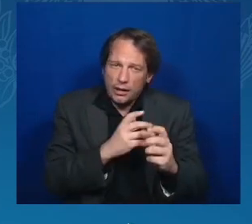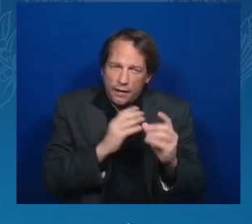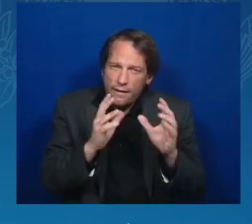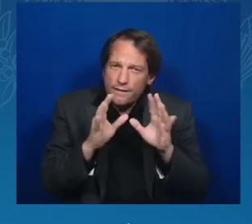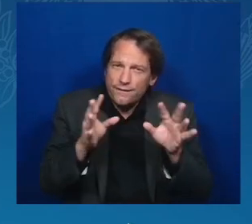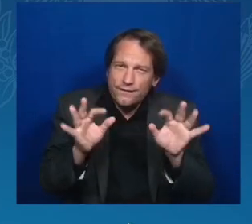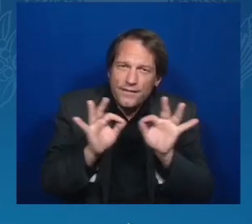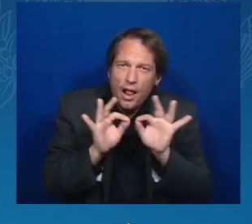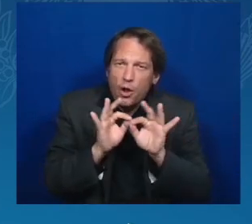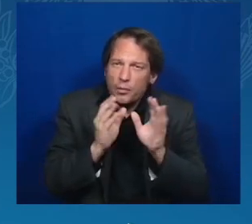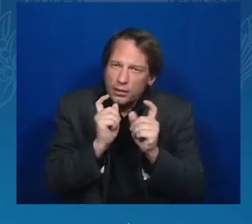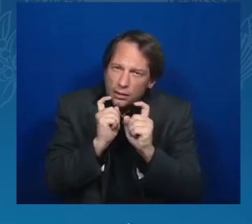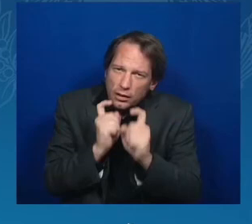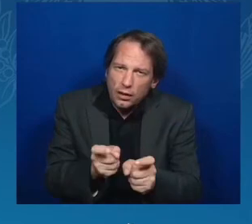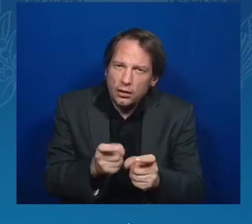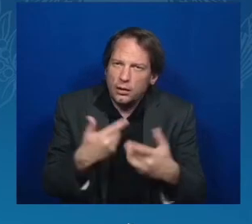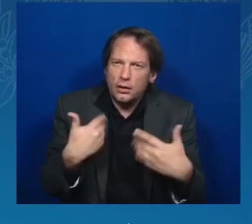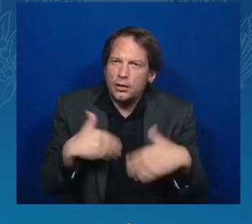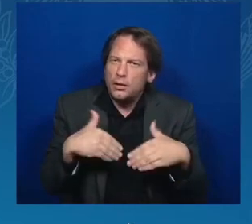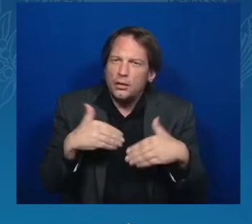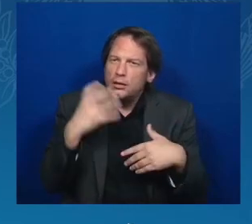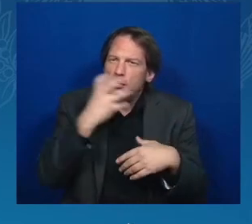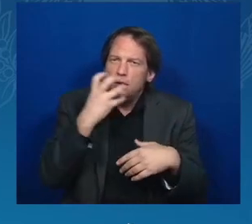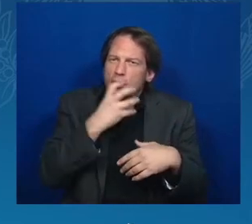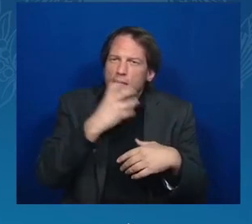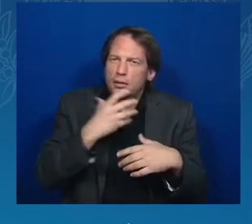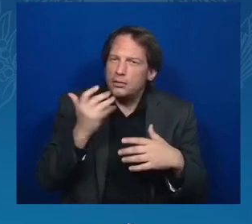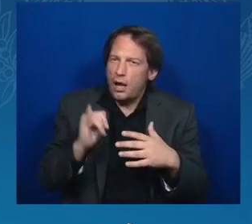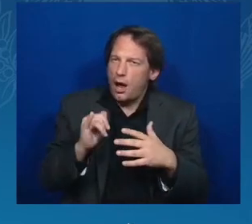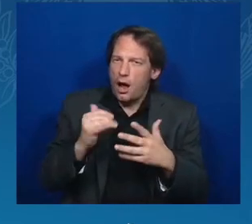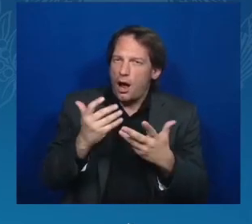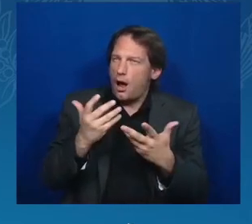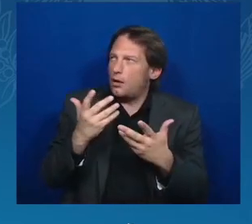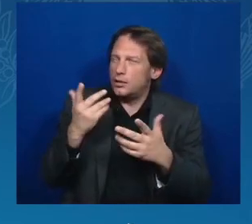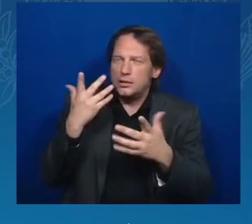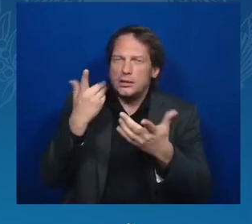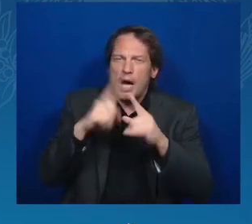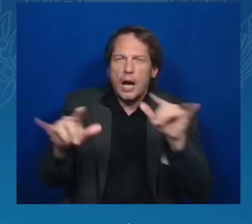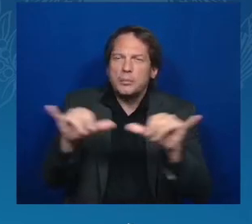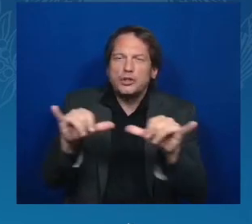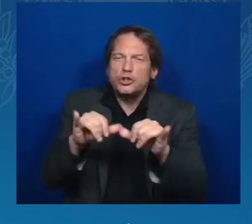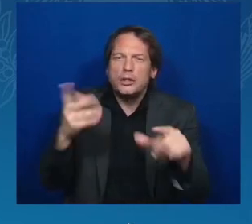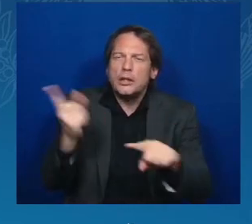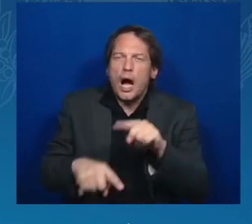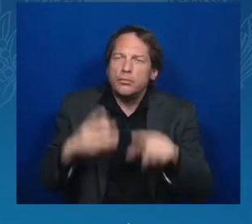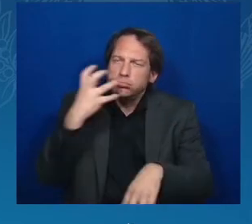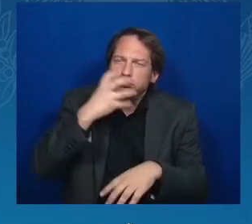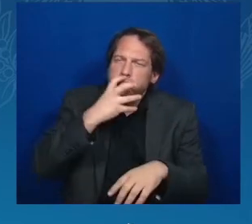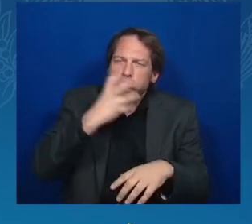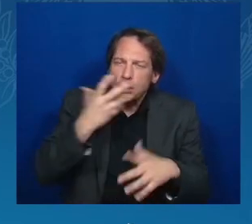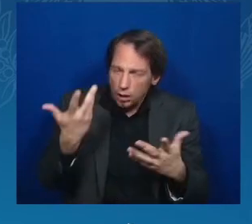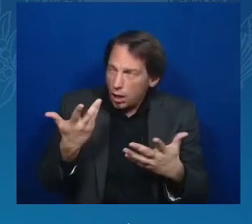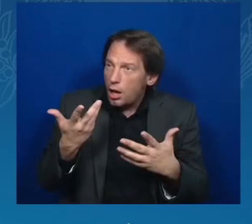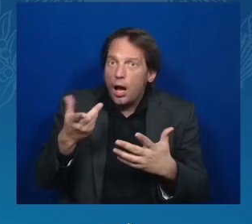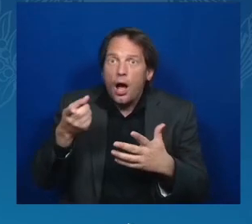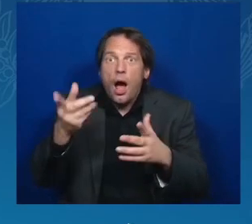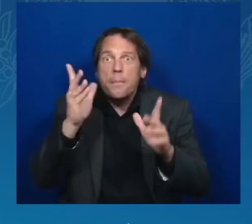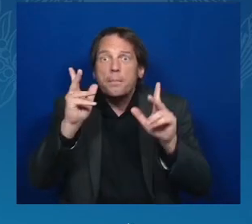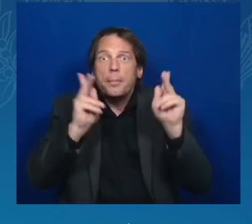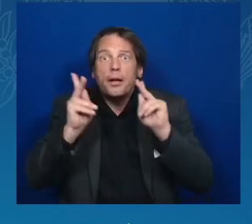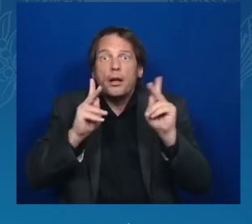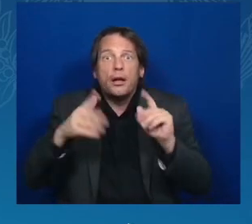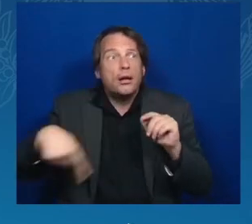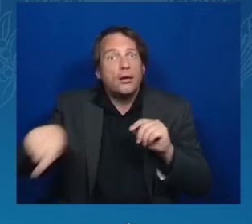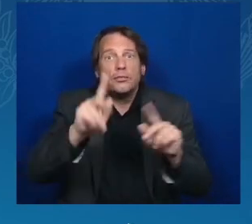They are teachers, they are nurses, they are firefighters, they are police officers, they are librarians, they are